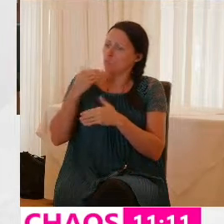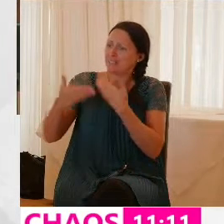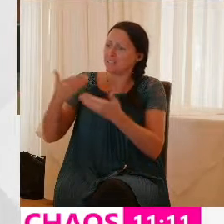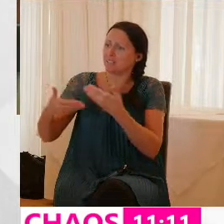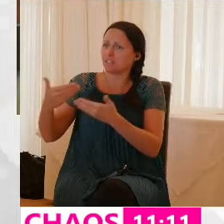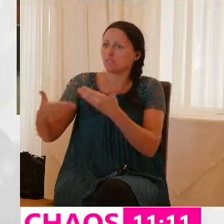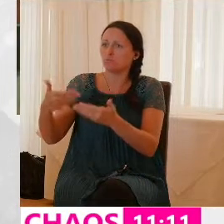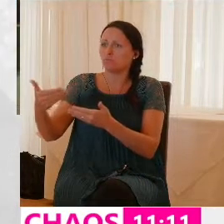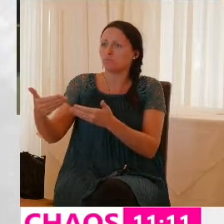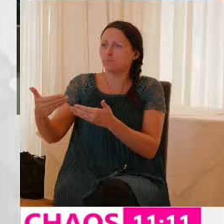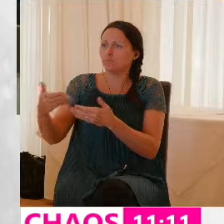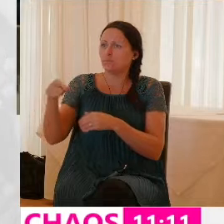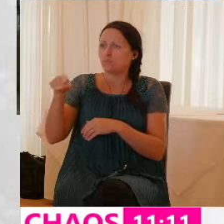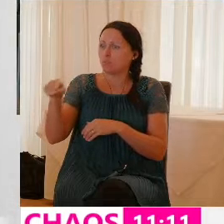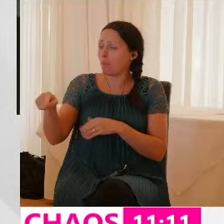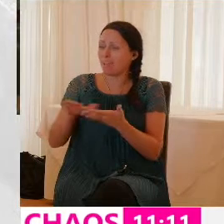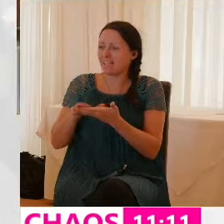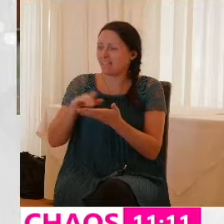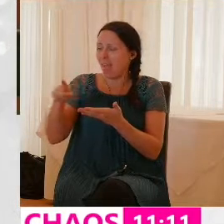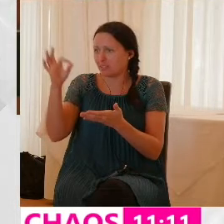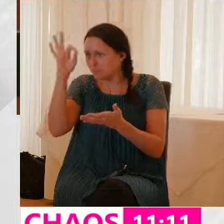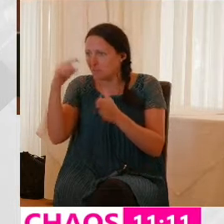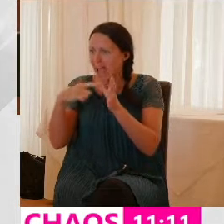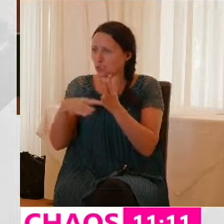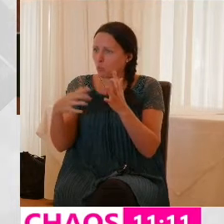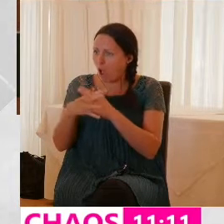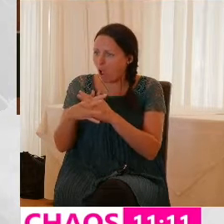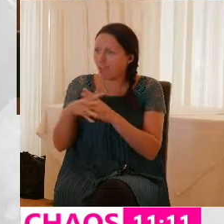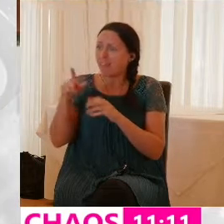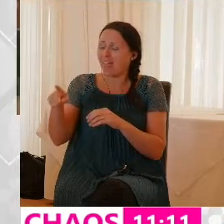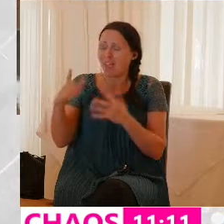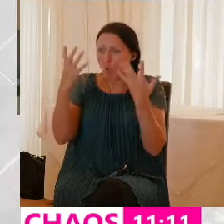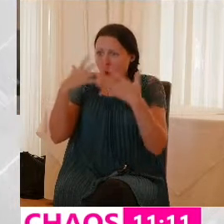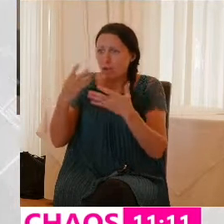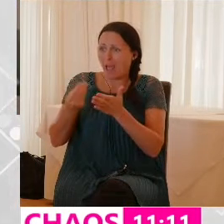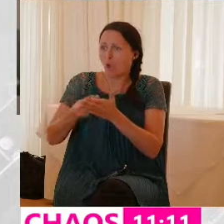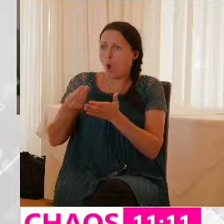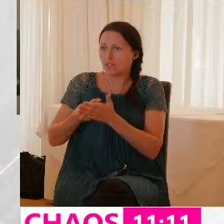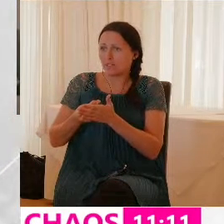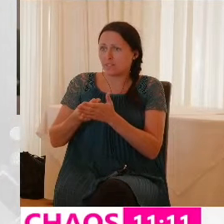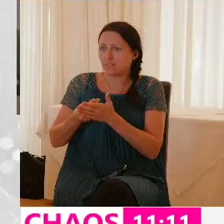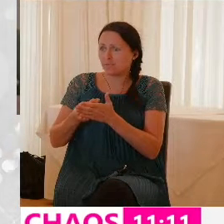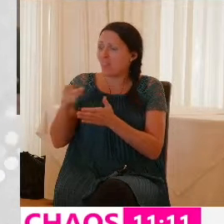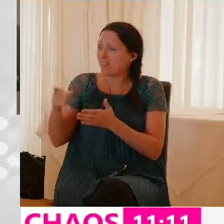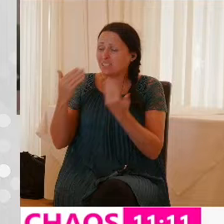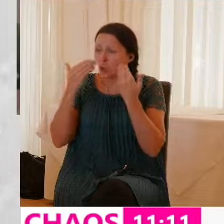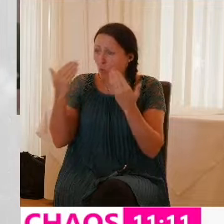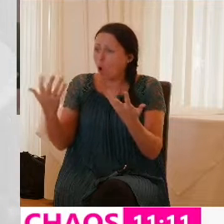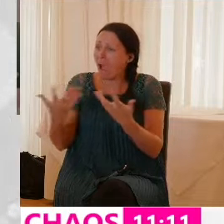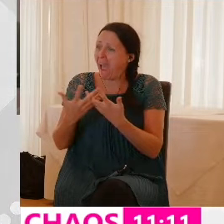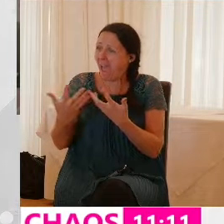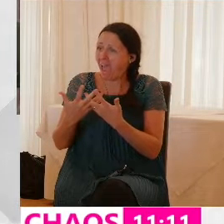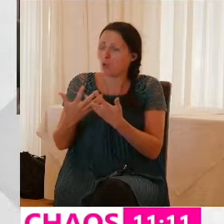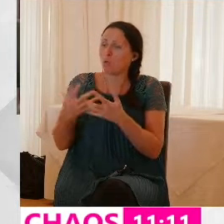about regulations, fear of cost. Why? Because I don't know what that is supporting, how that is supporting me. They